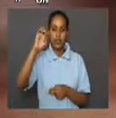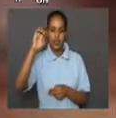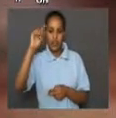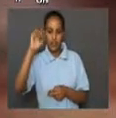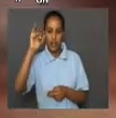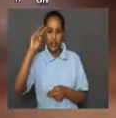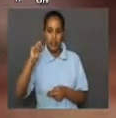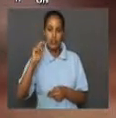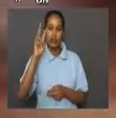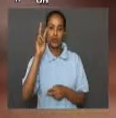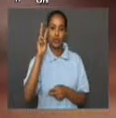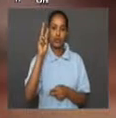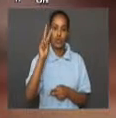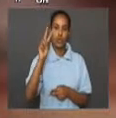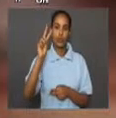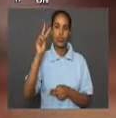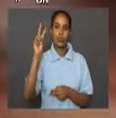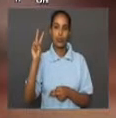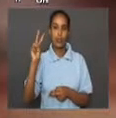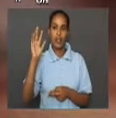Amylose makes up 20 to